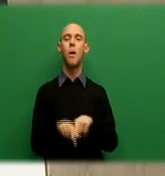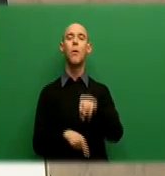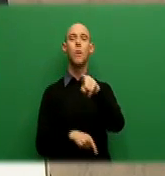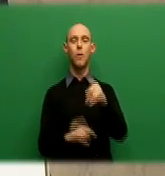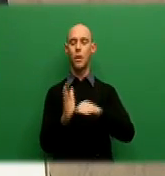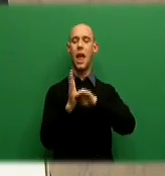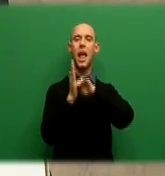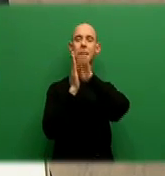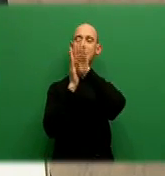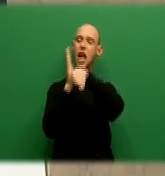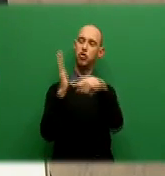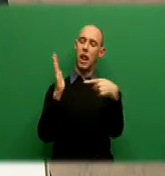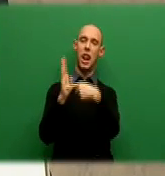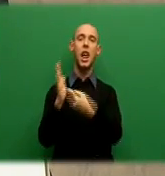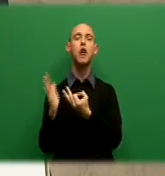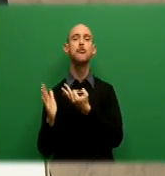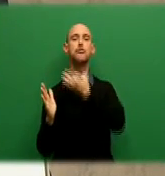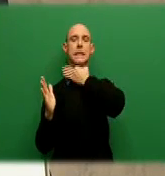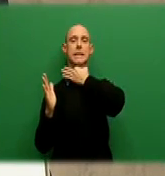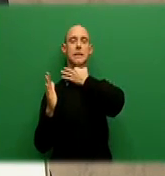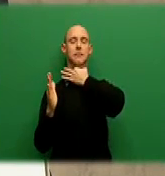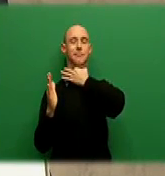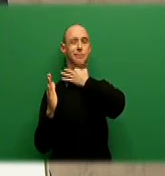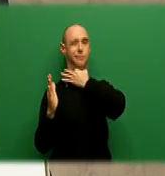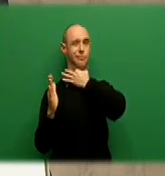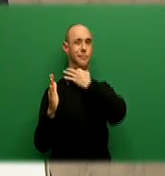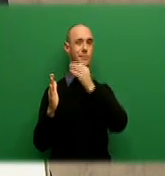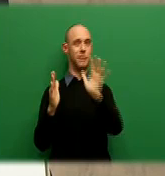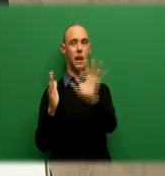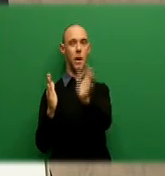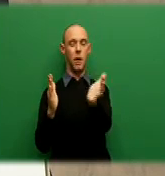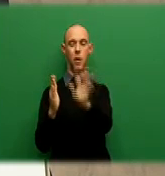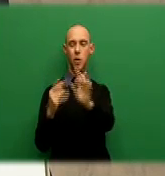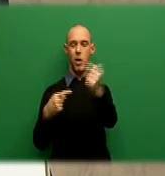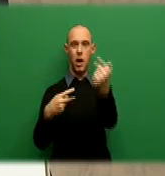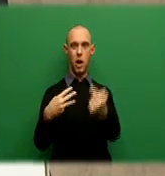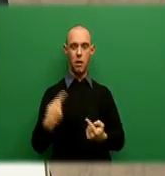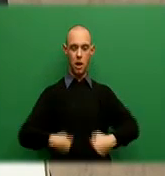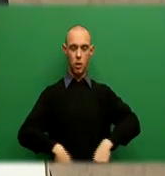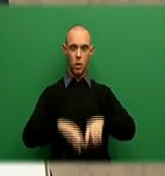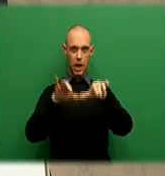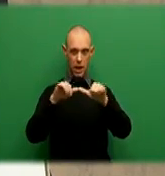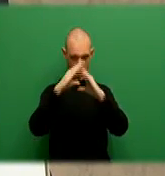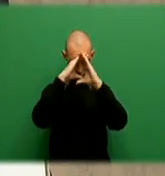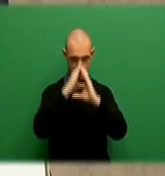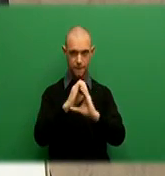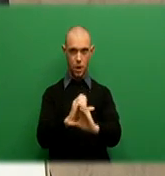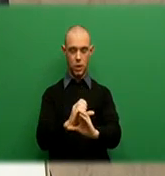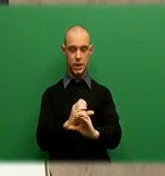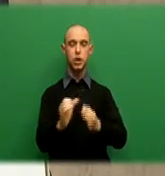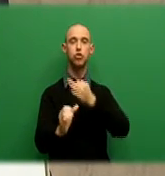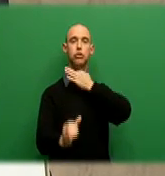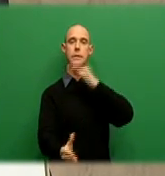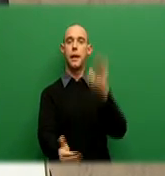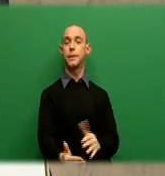inflation risks we think have got what kind of weights and what we focused mostly on.